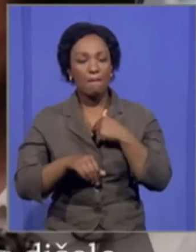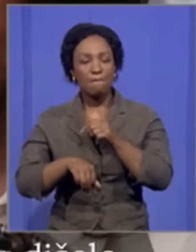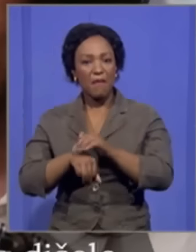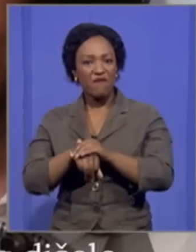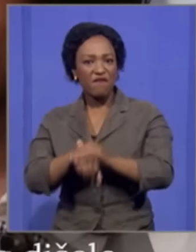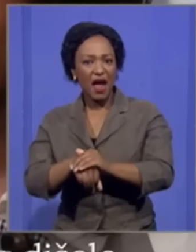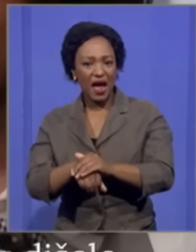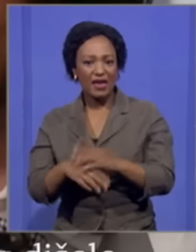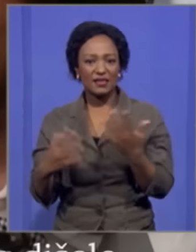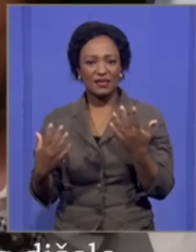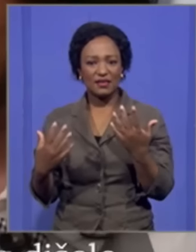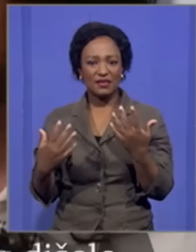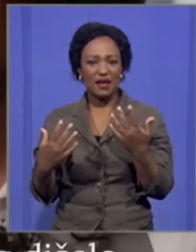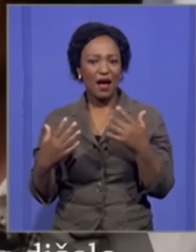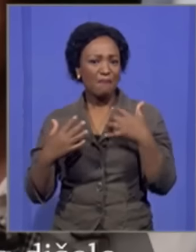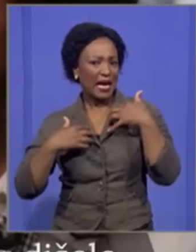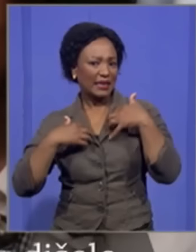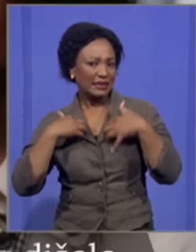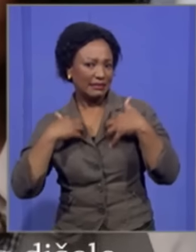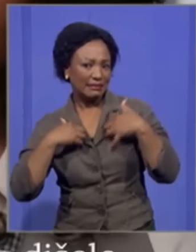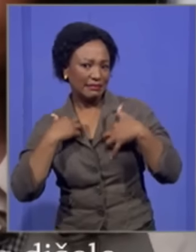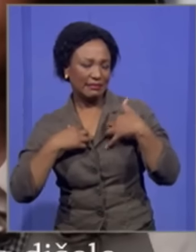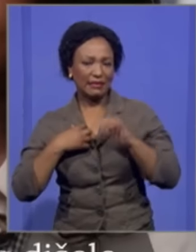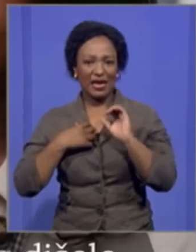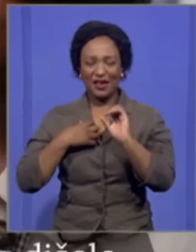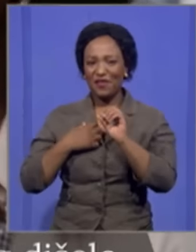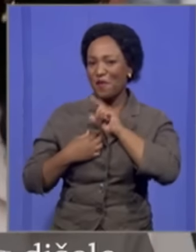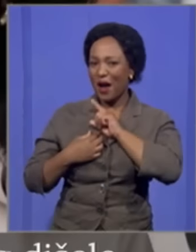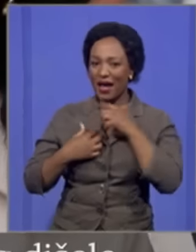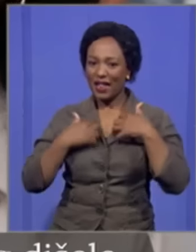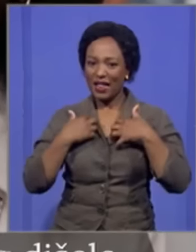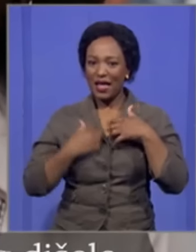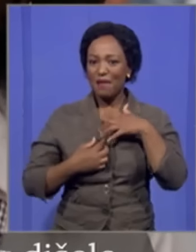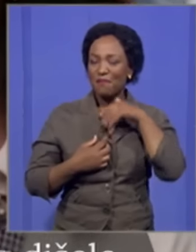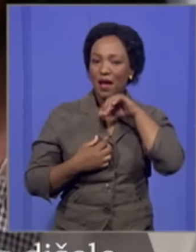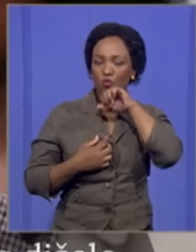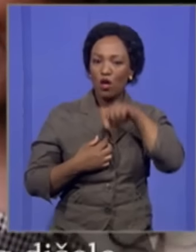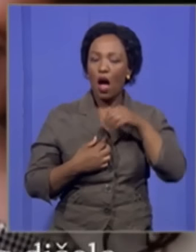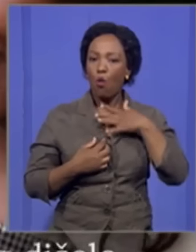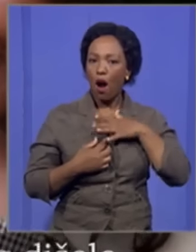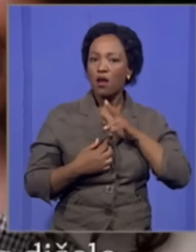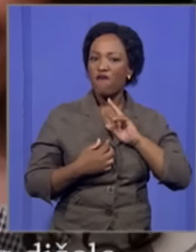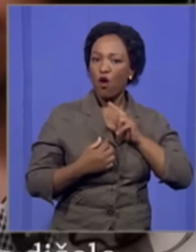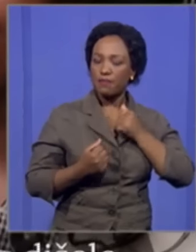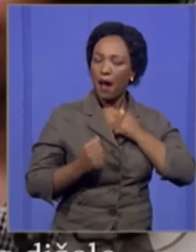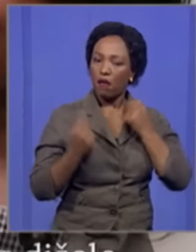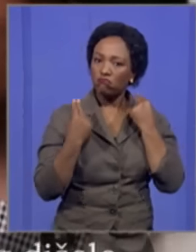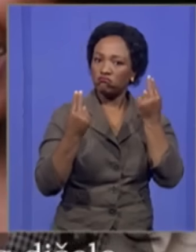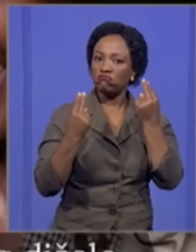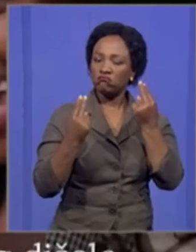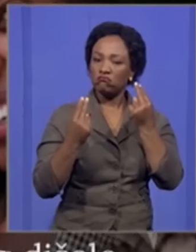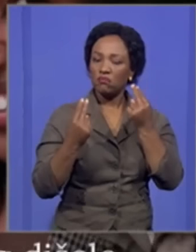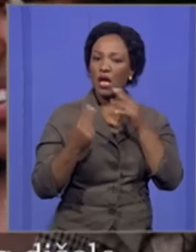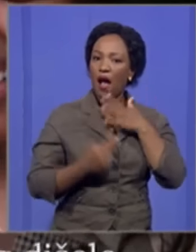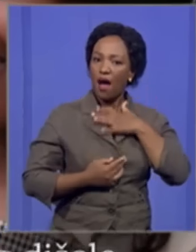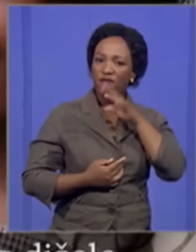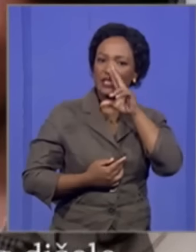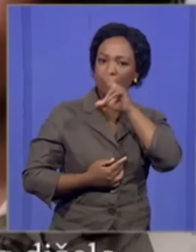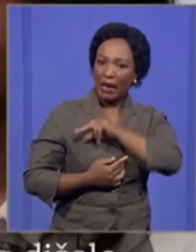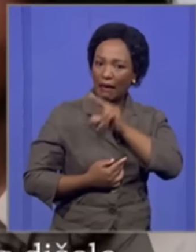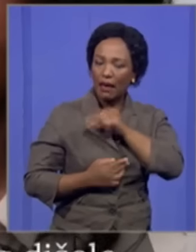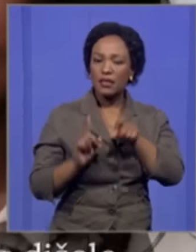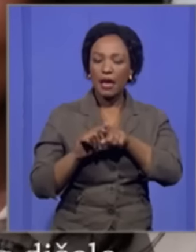find it all very exciting. Reason being is I like my voice being heard. I do like to speak, so just that little X